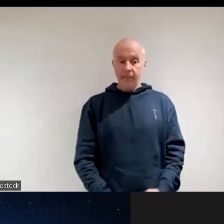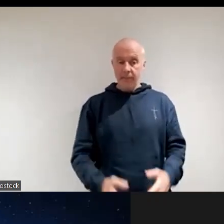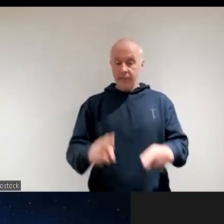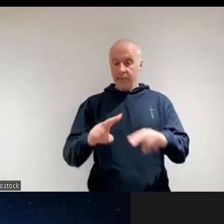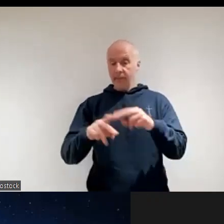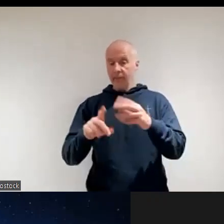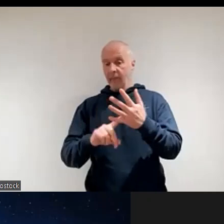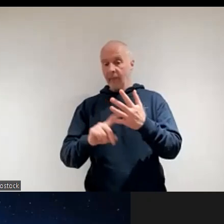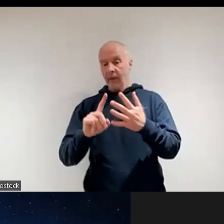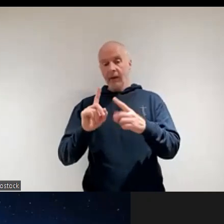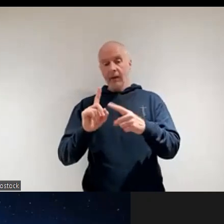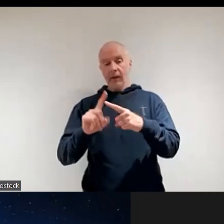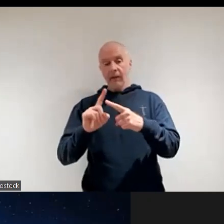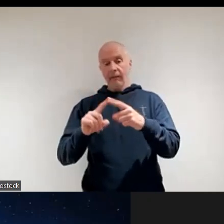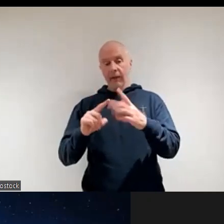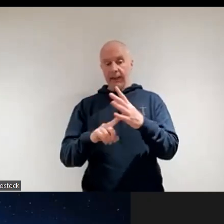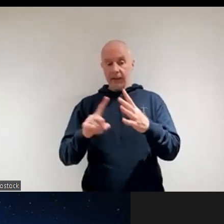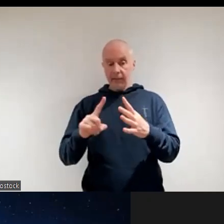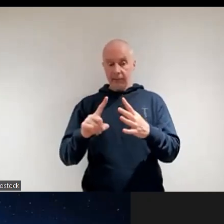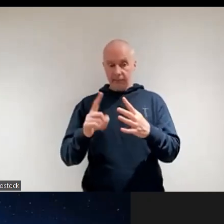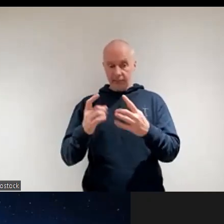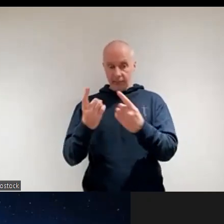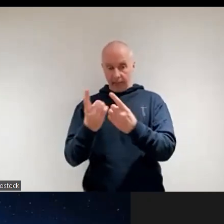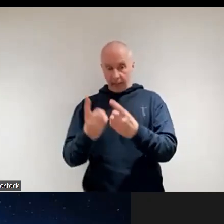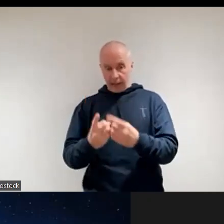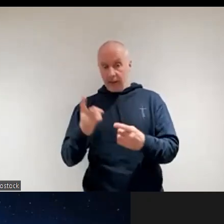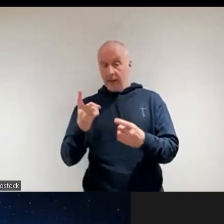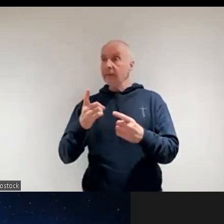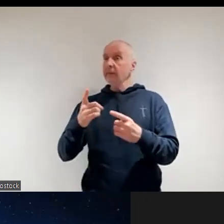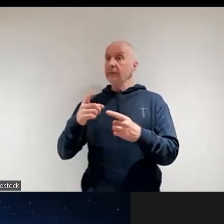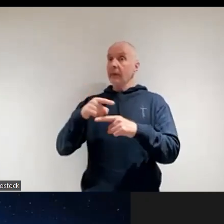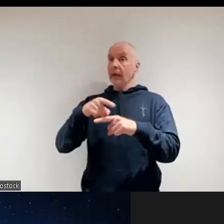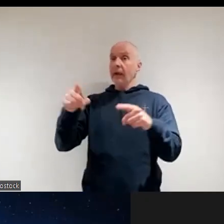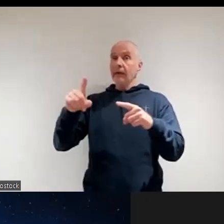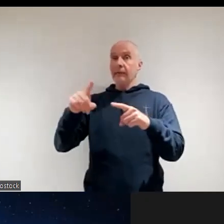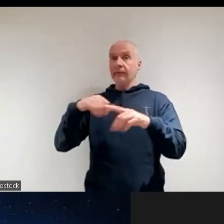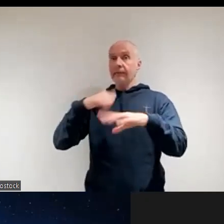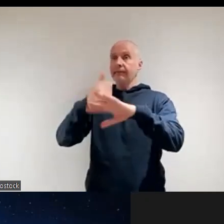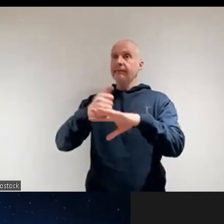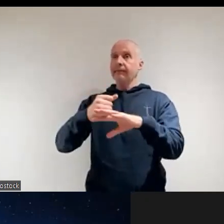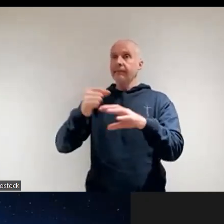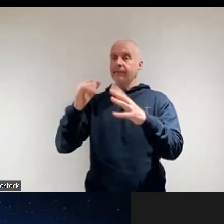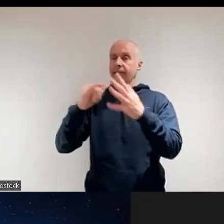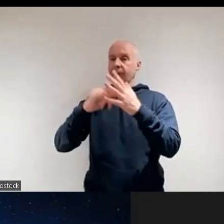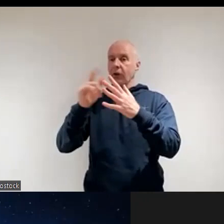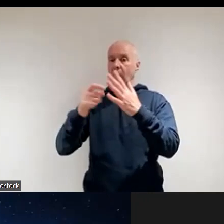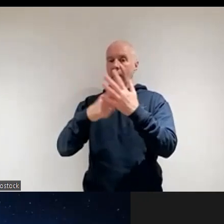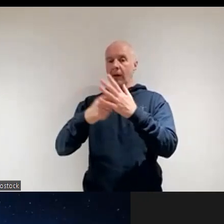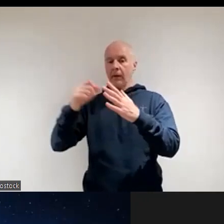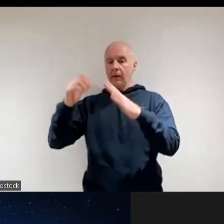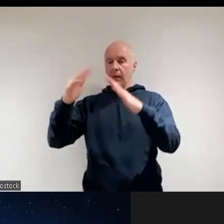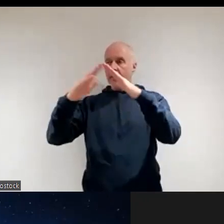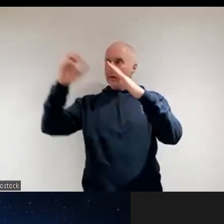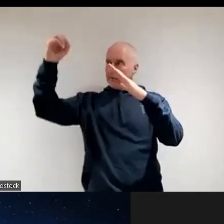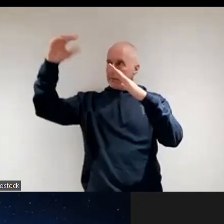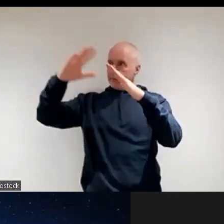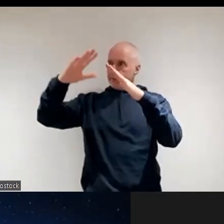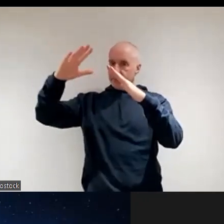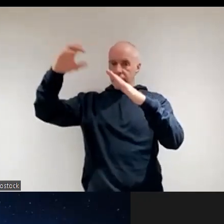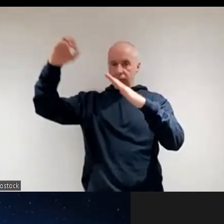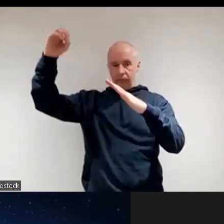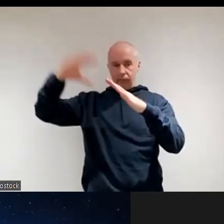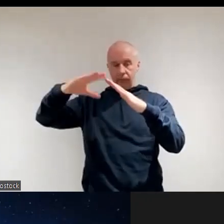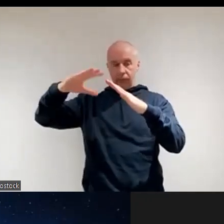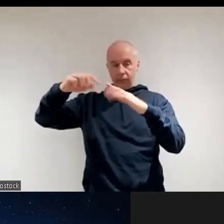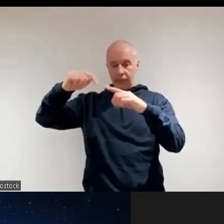applications, they started to install solar panels. They don't want to just count on the power coming from